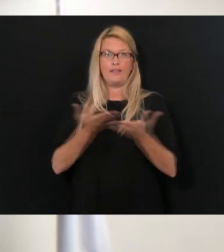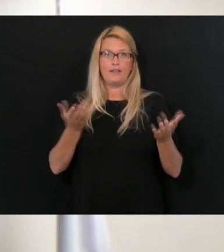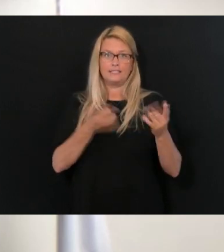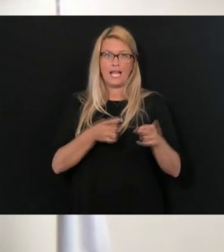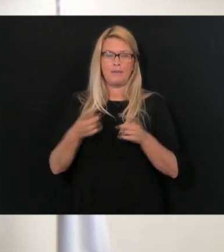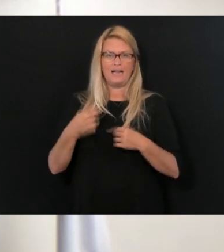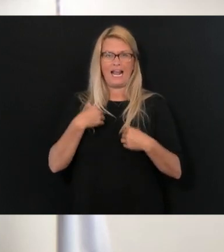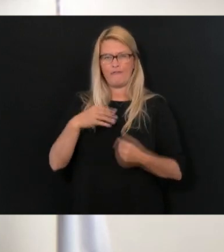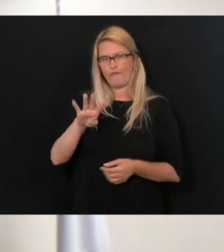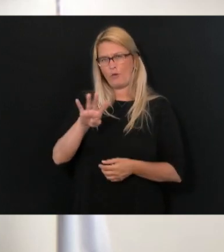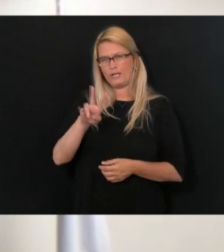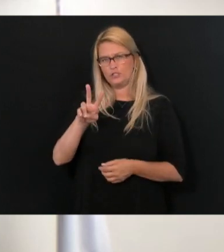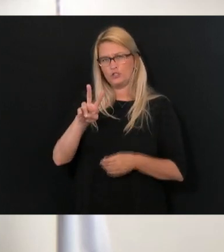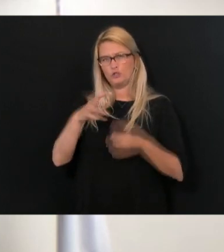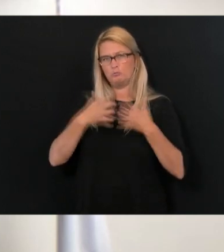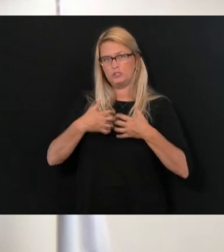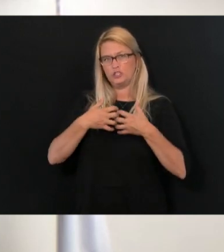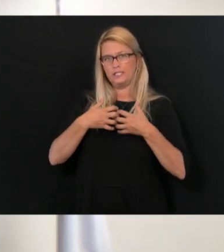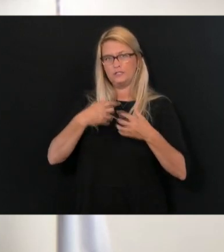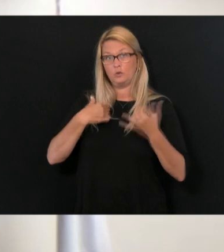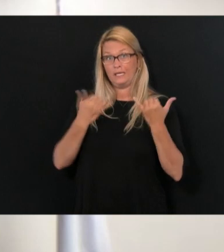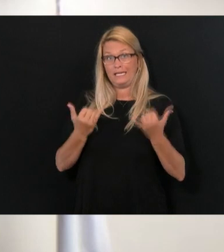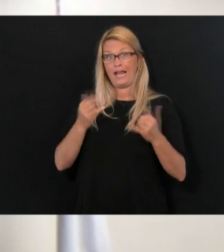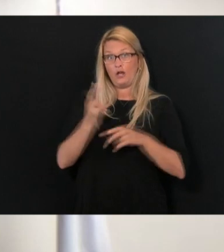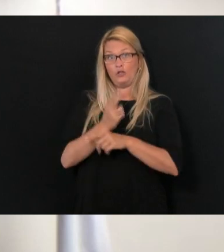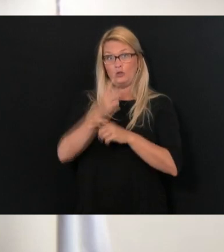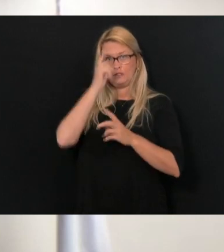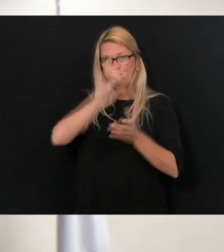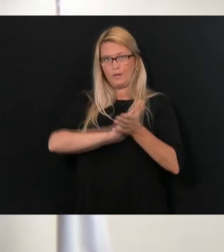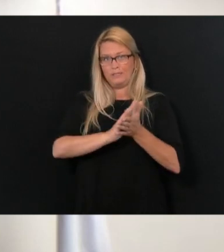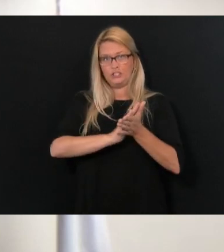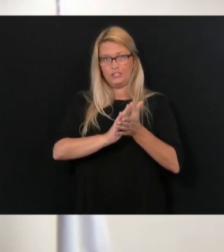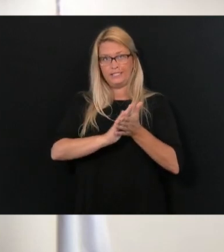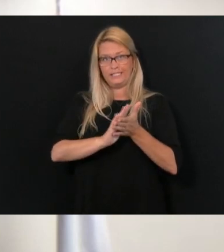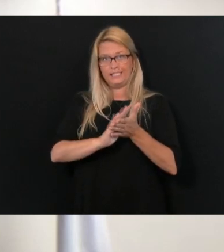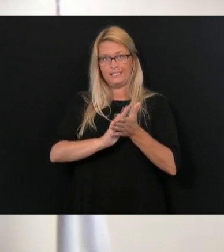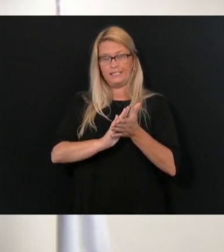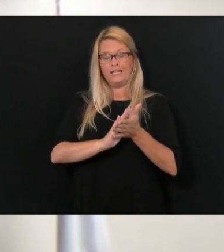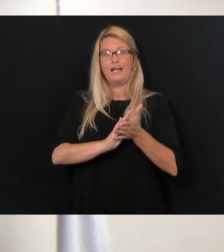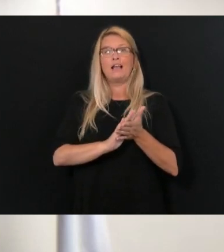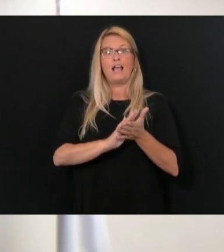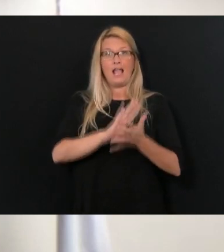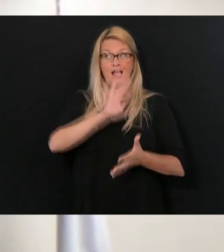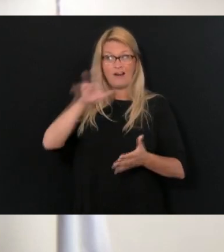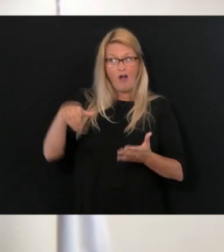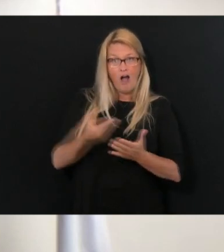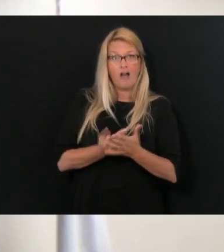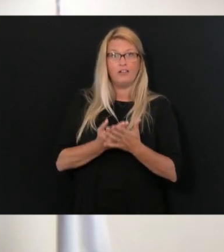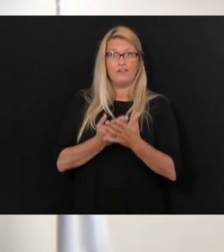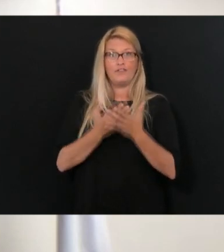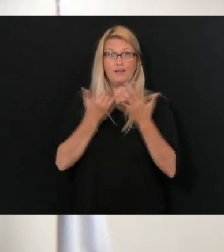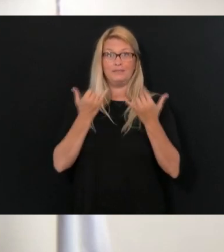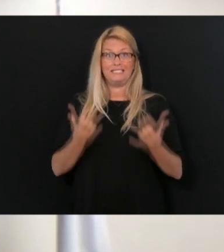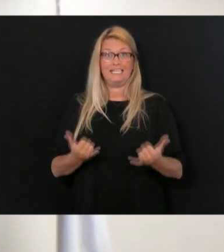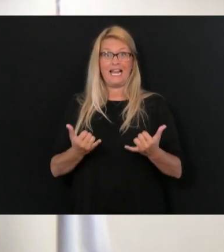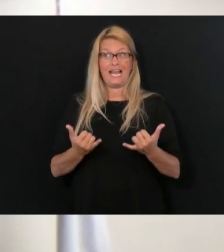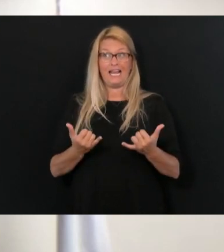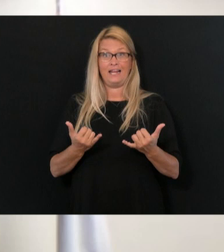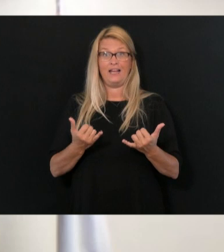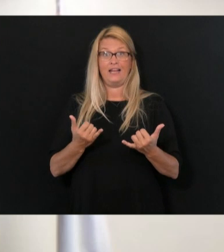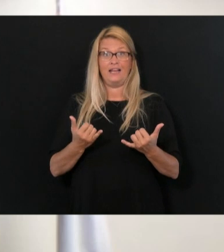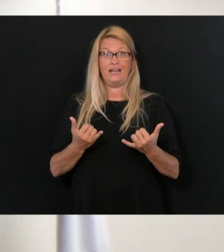42 machines that we now use for sanitization missions, and all of those today are actually